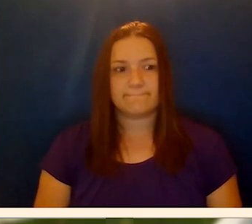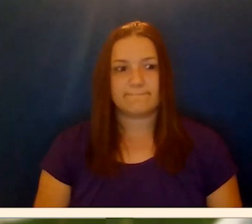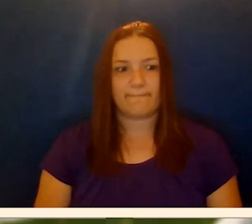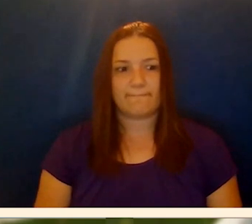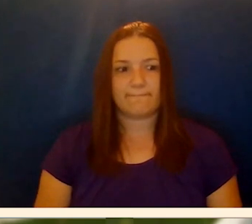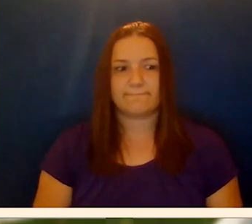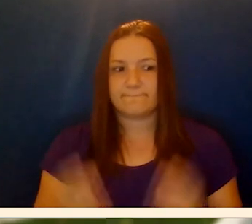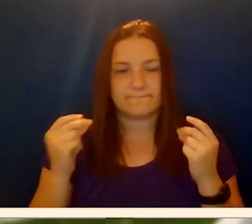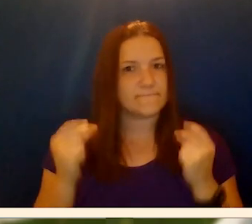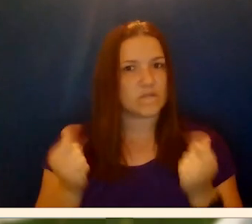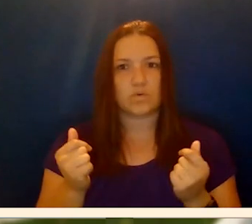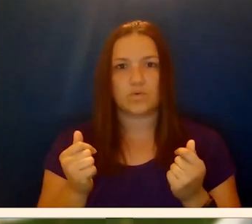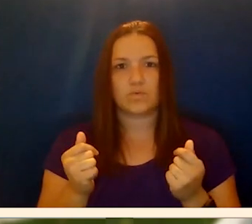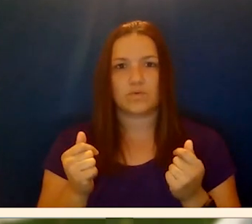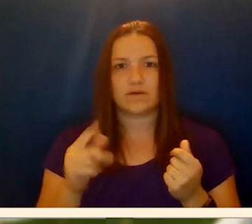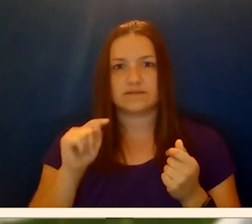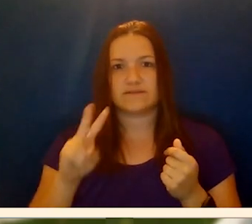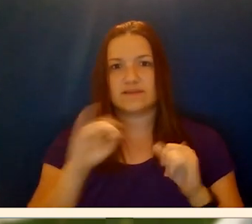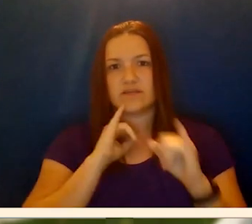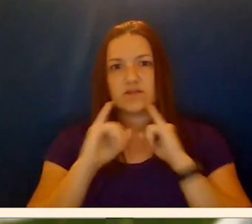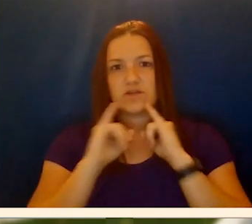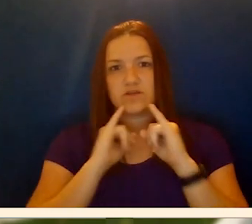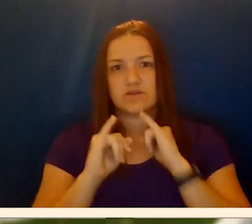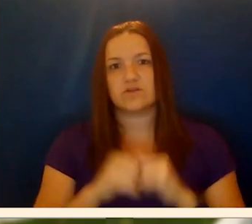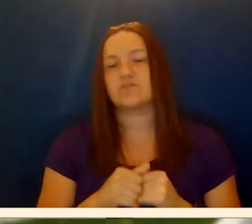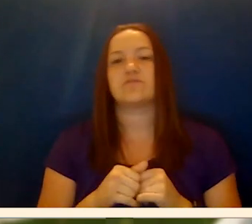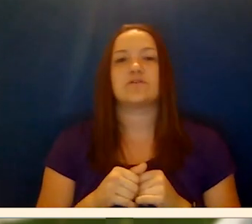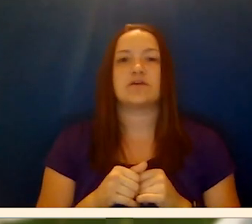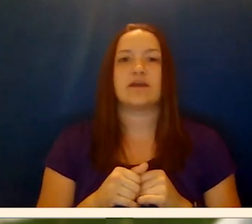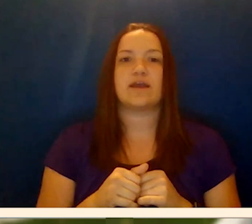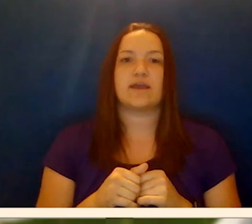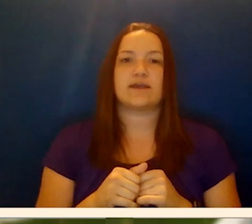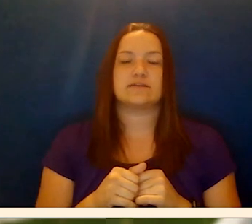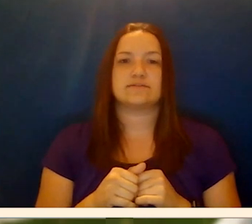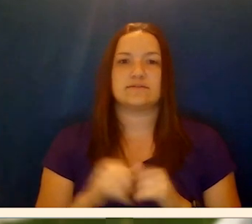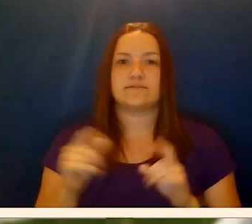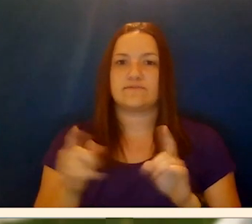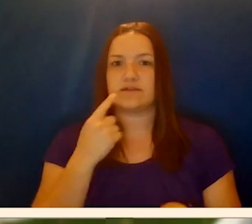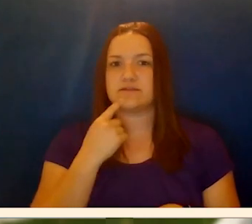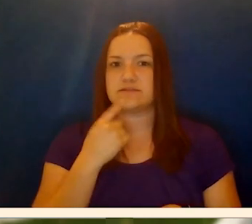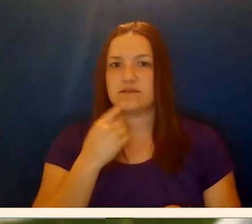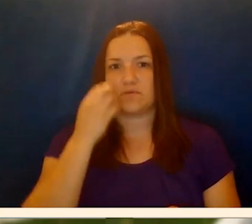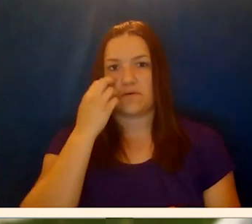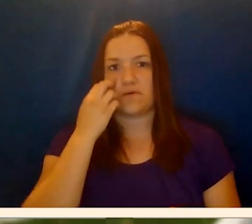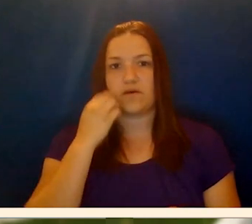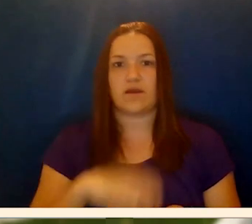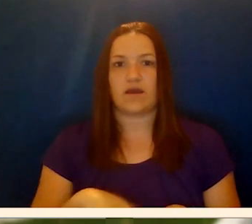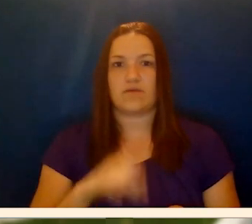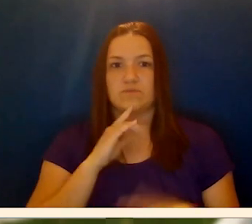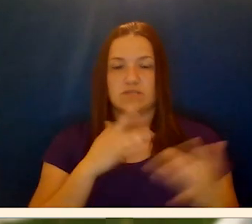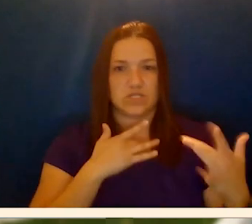quick impromptu television interview with ABC 30, and the first thing I said is I'm